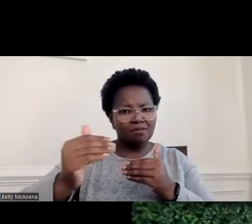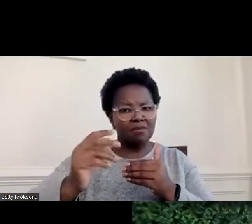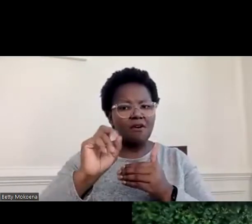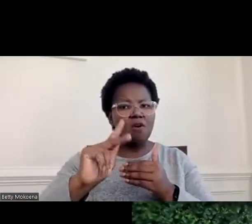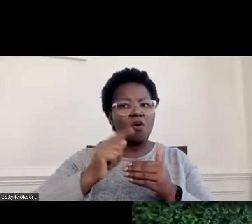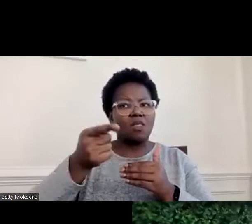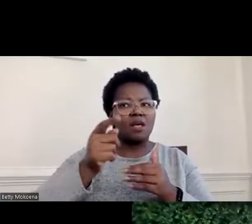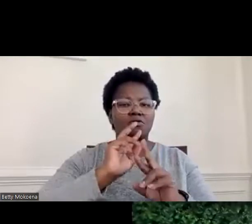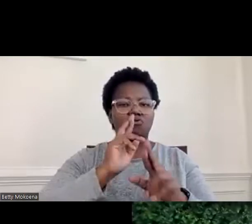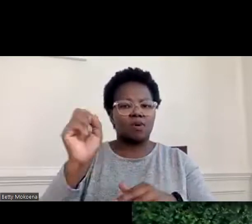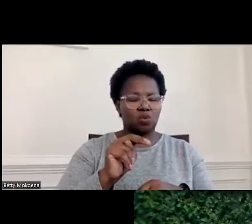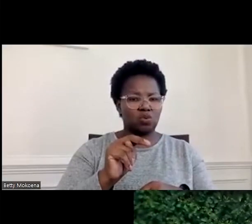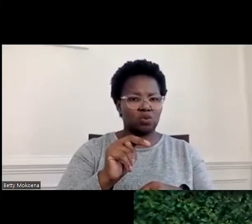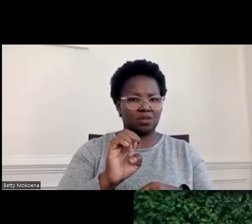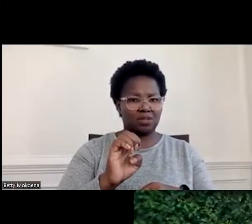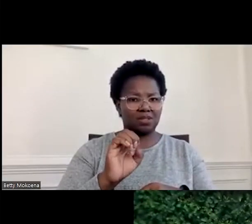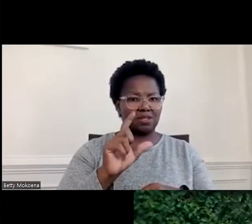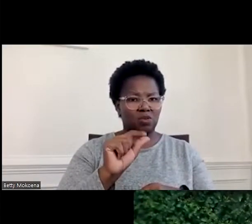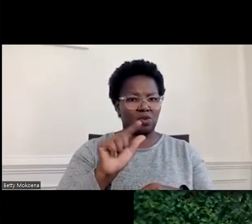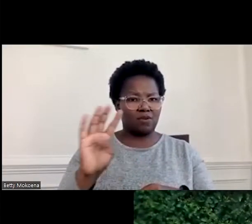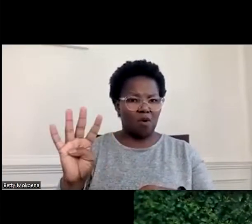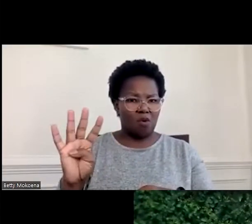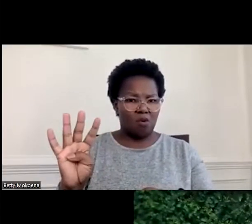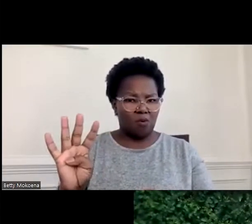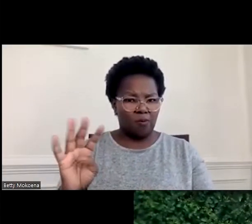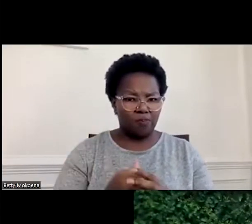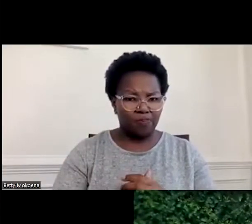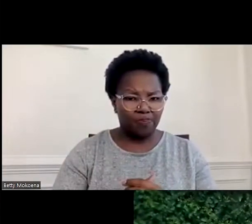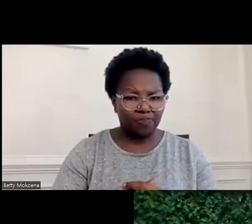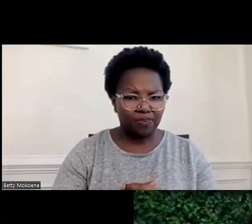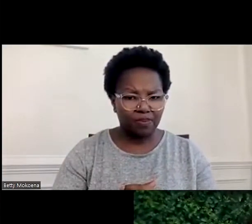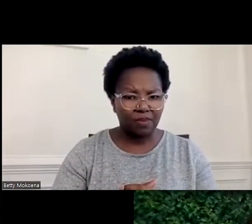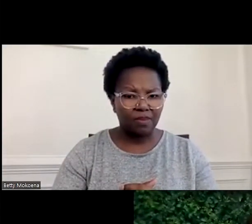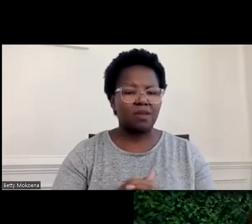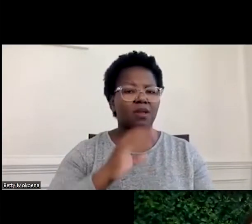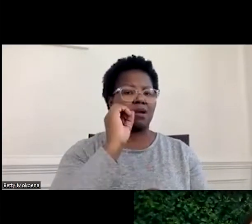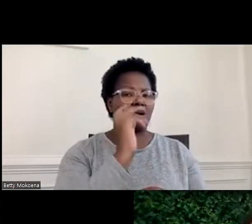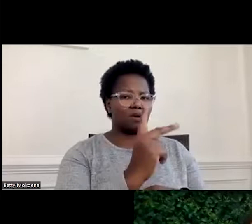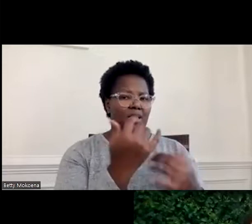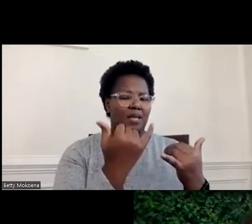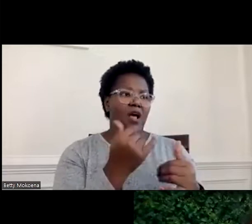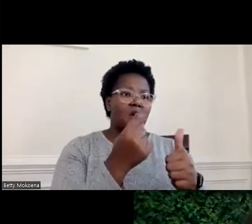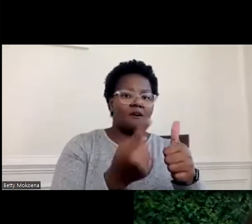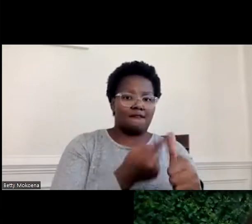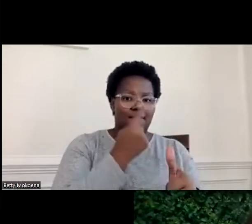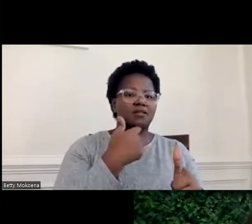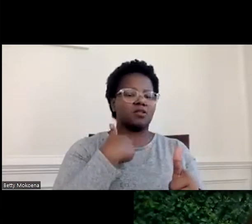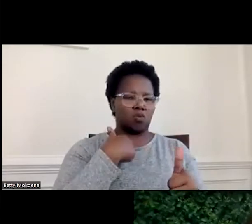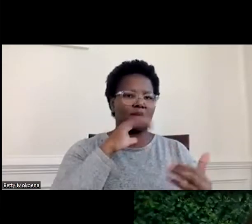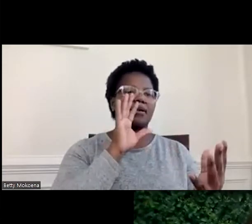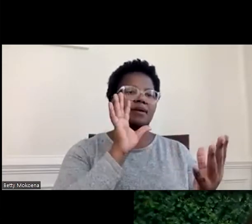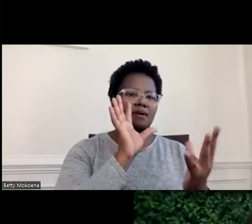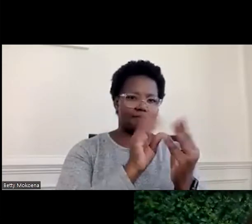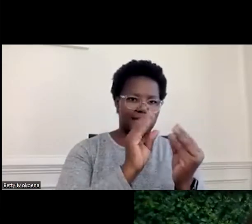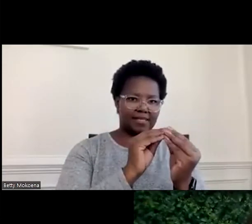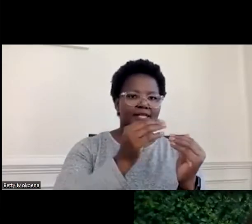in June 2024? So the first part is, will we be engaging? Yes, and we've continued to engage